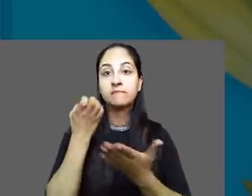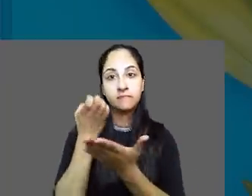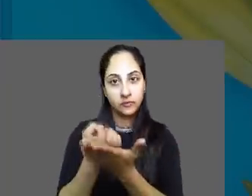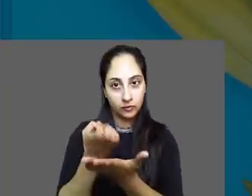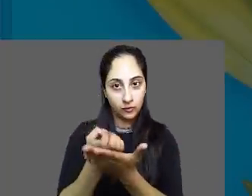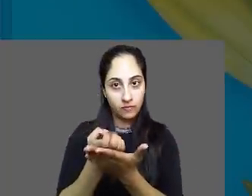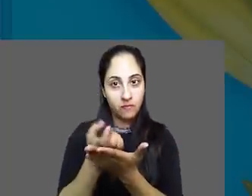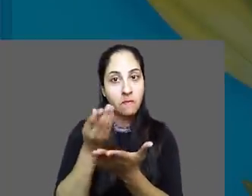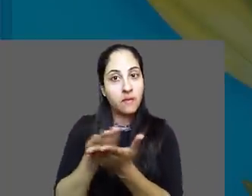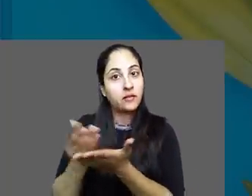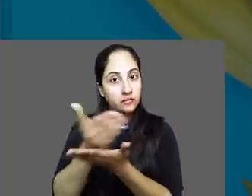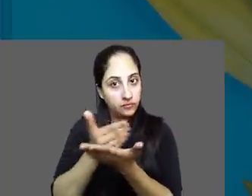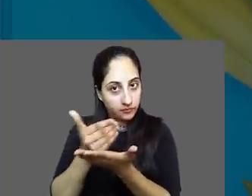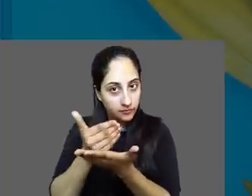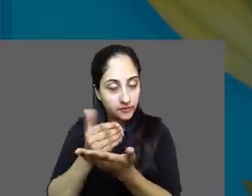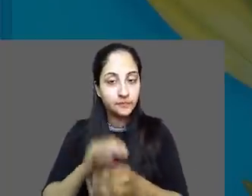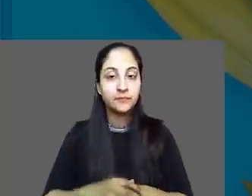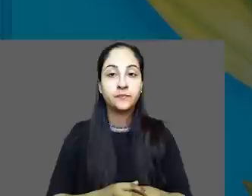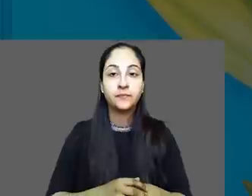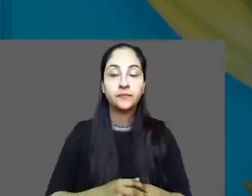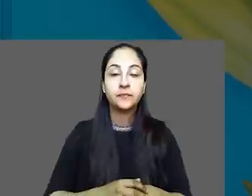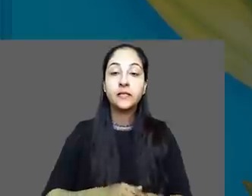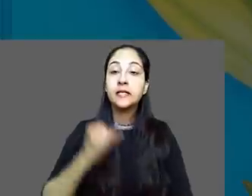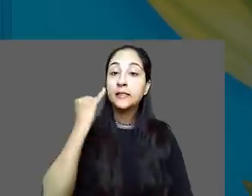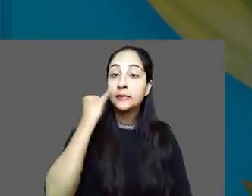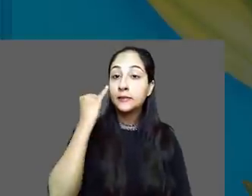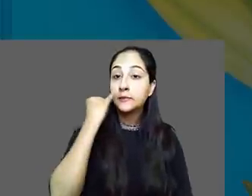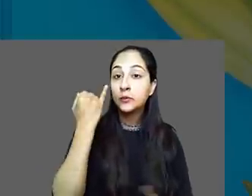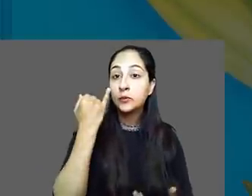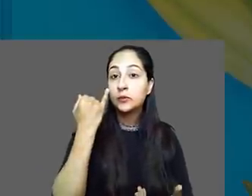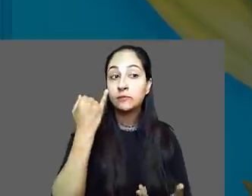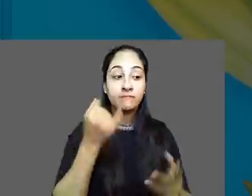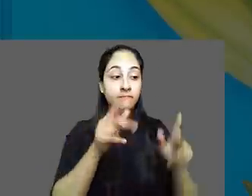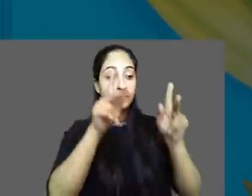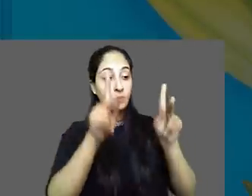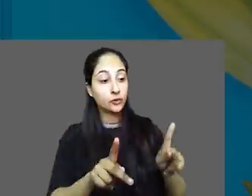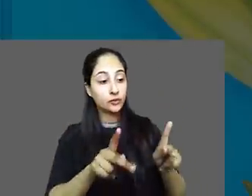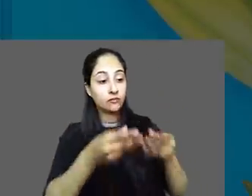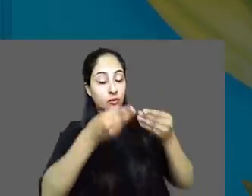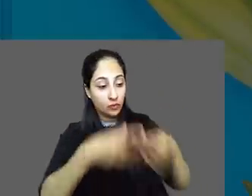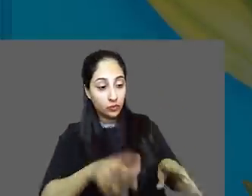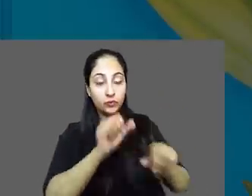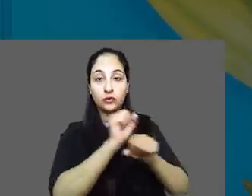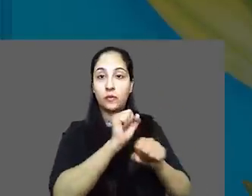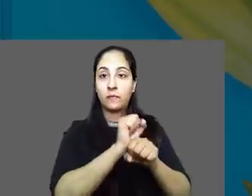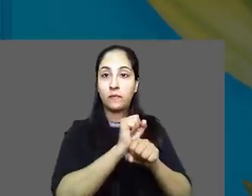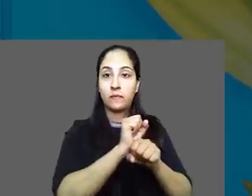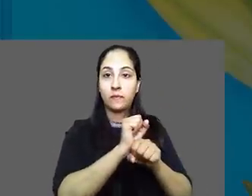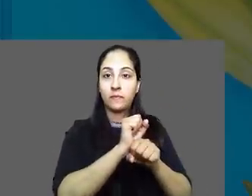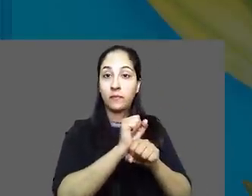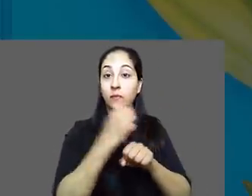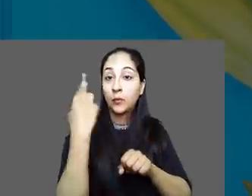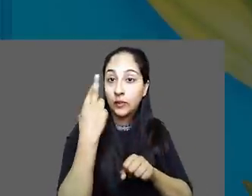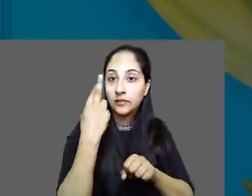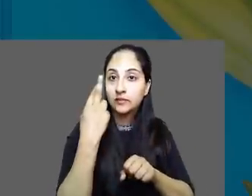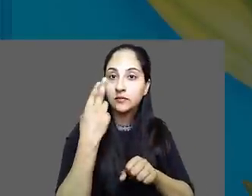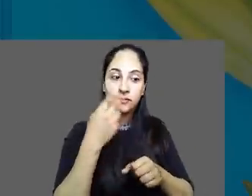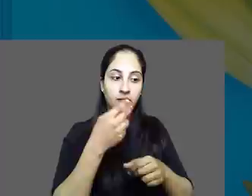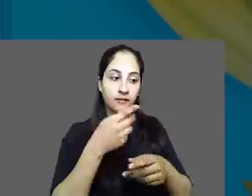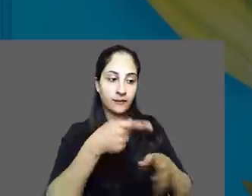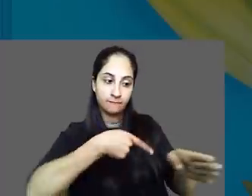particular industry. And they don't think hard and quickly enough and prepare and invest